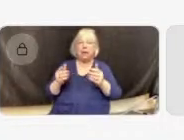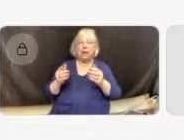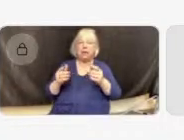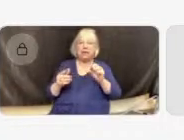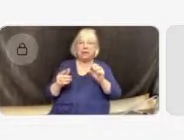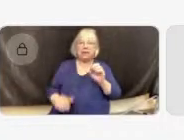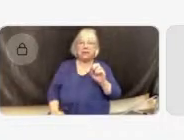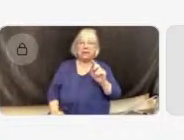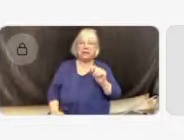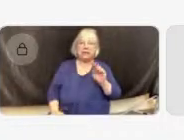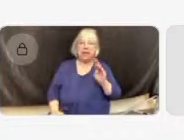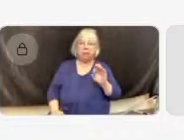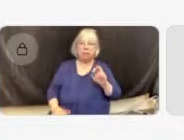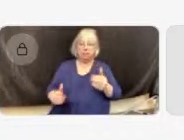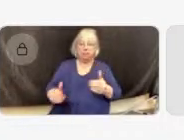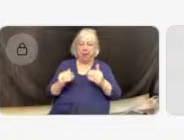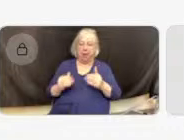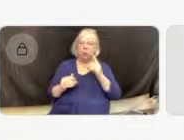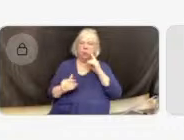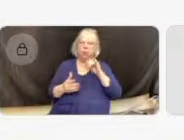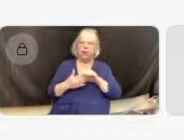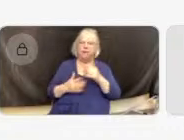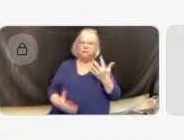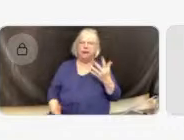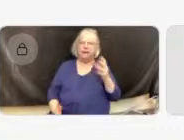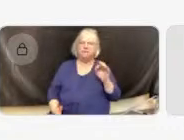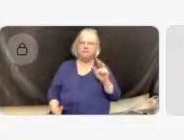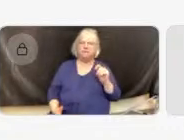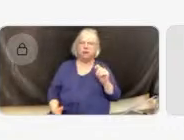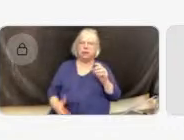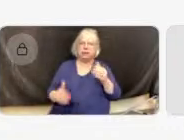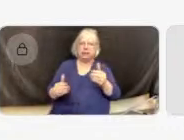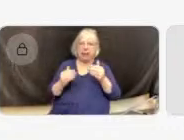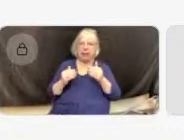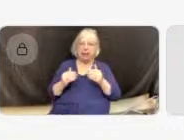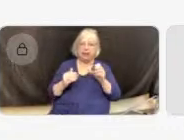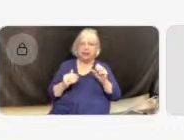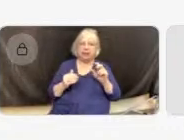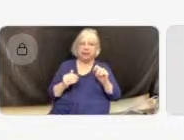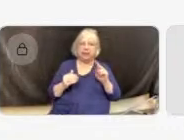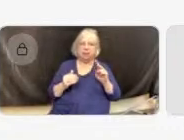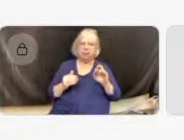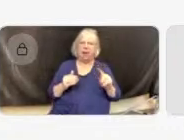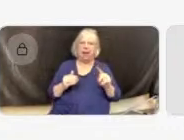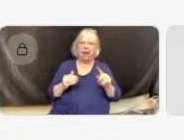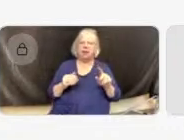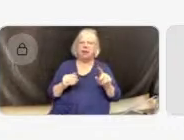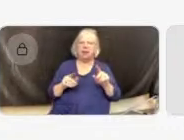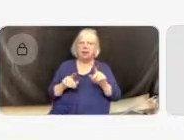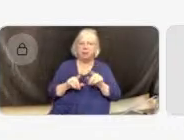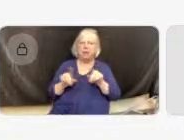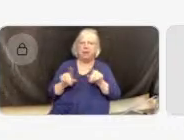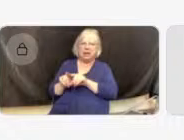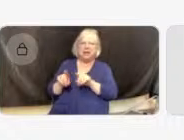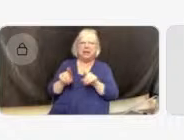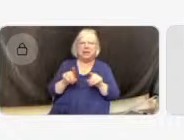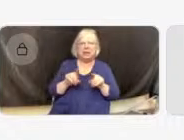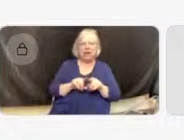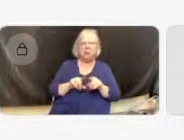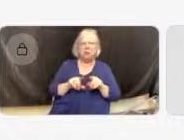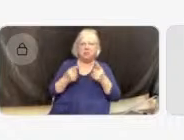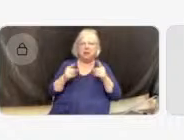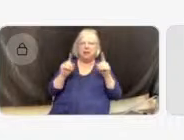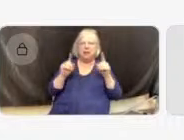ask, will that 5-foot setback be as effective as the 25-foot setback? Or will